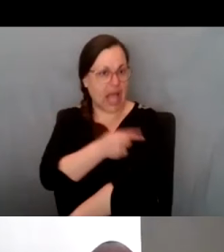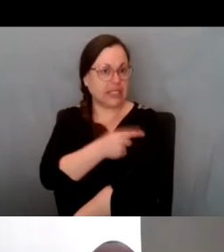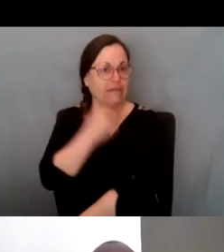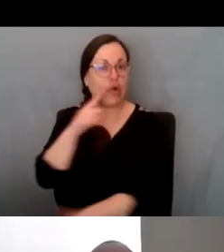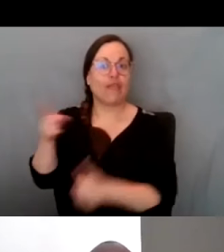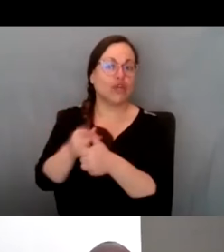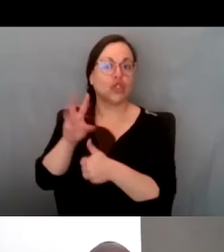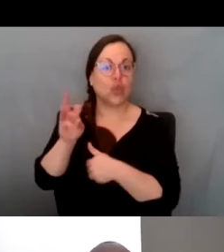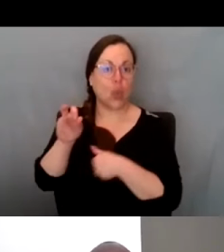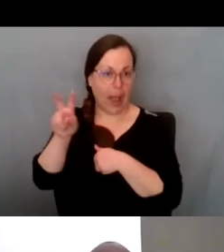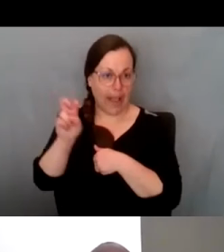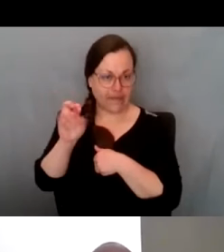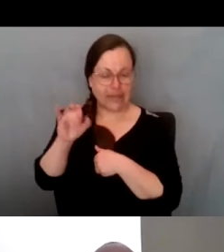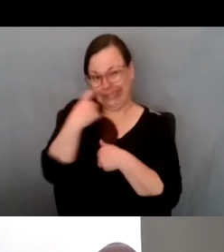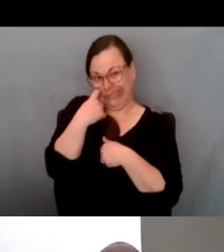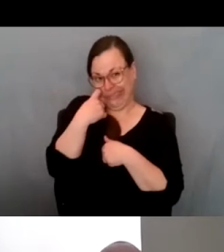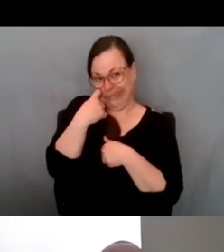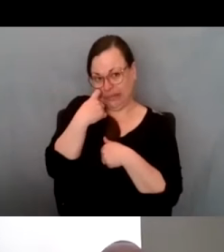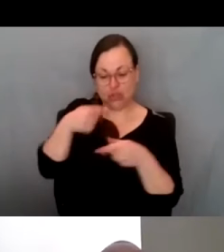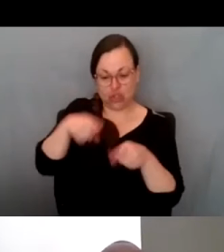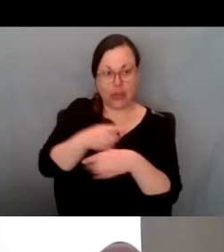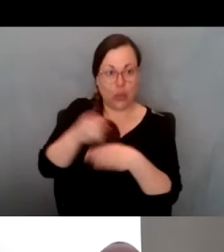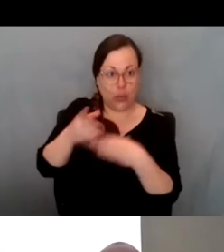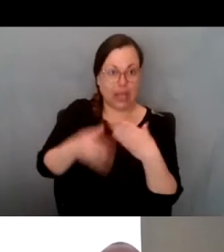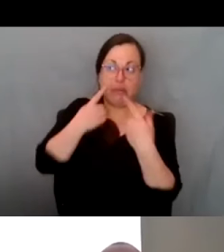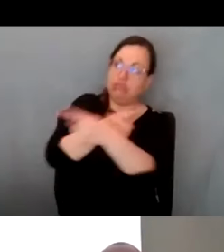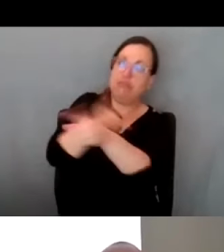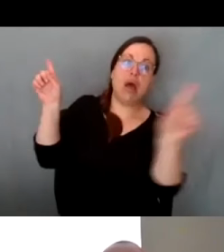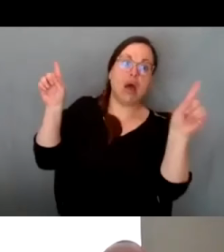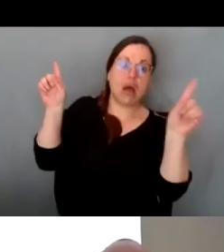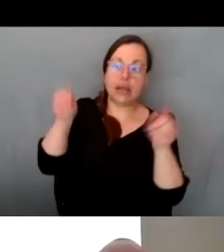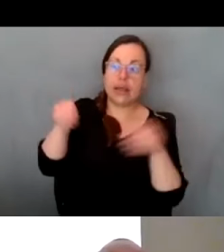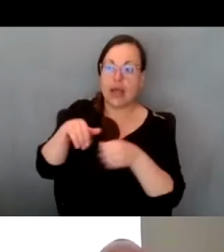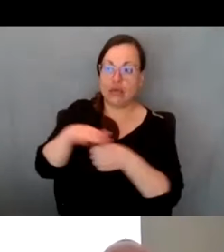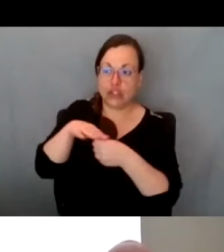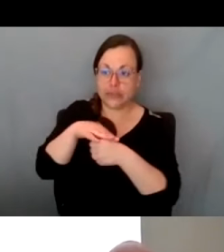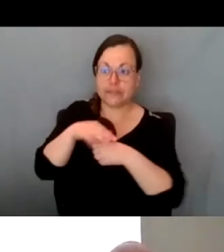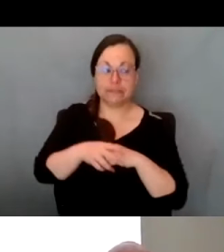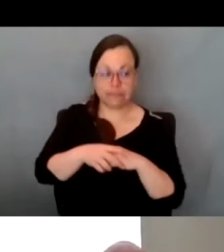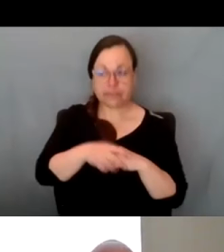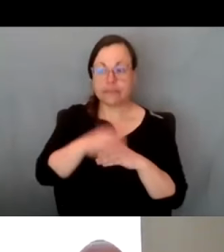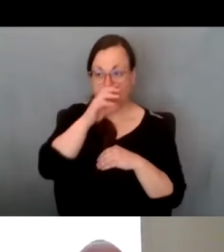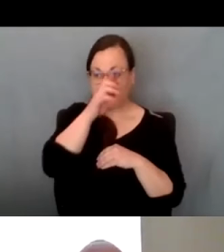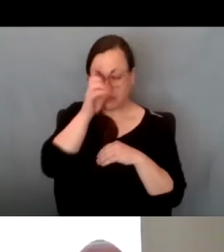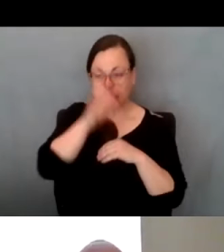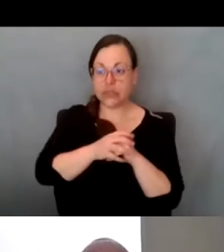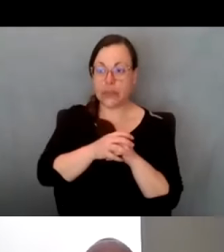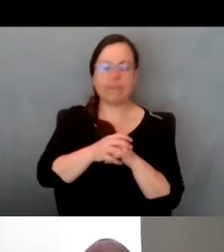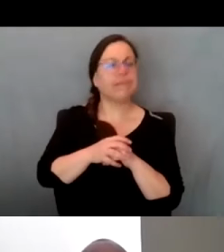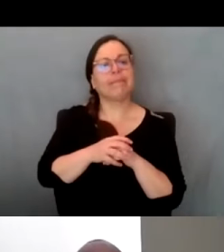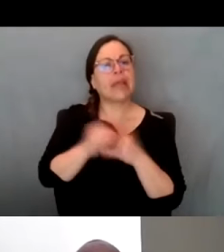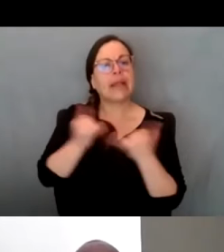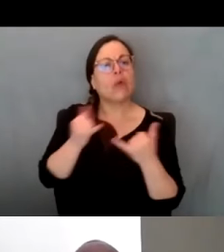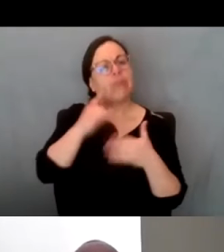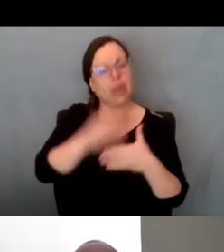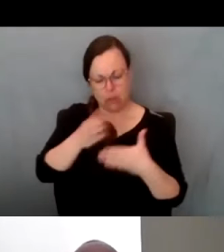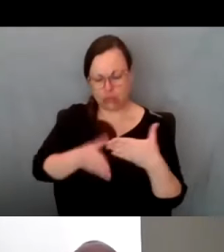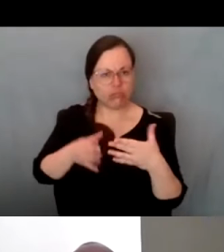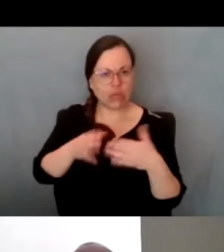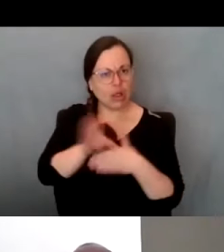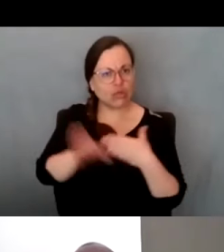major development over the weekend in the region. So to conclude, what are the challenges that some of the countries